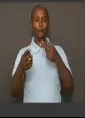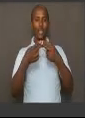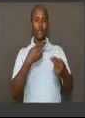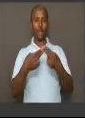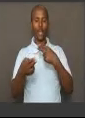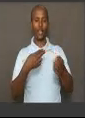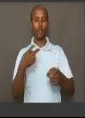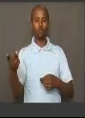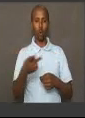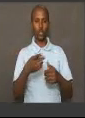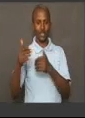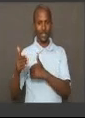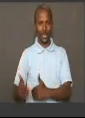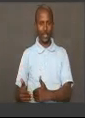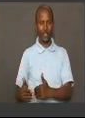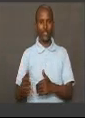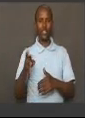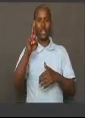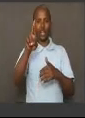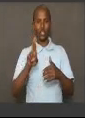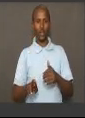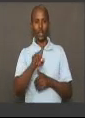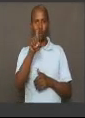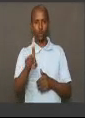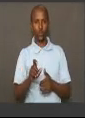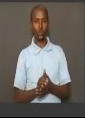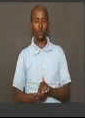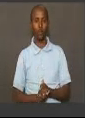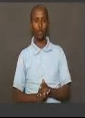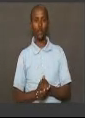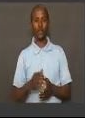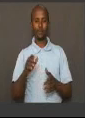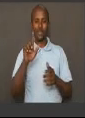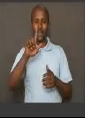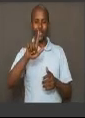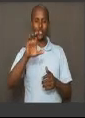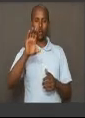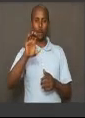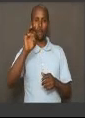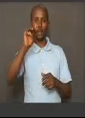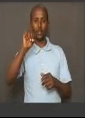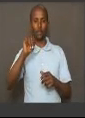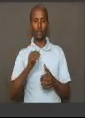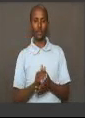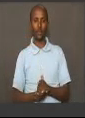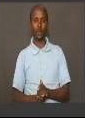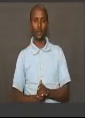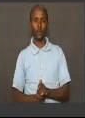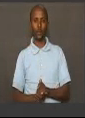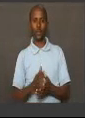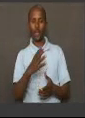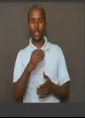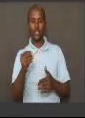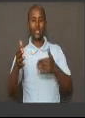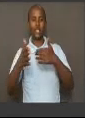Multiply both sides of the rational equation by the least common multiple